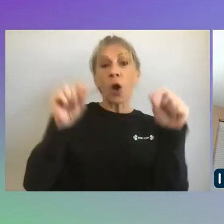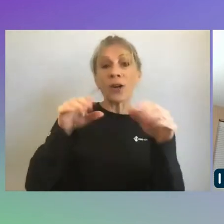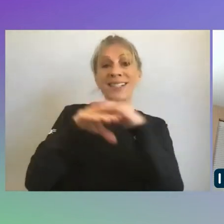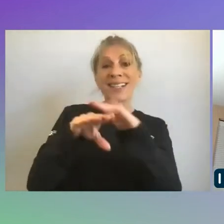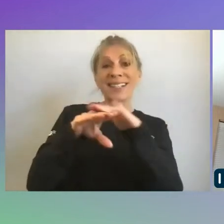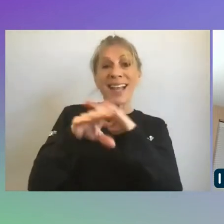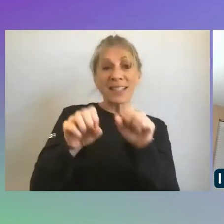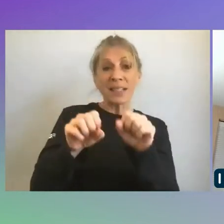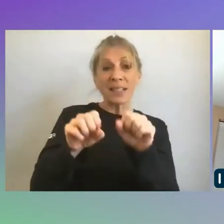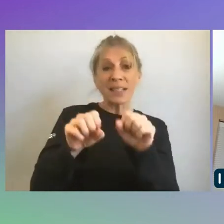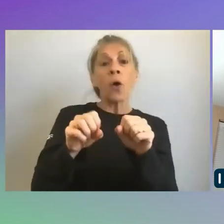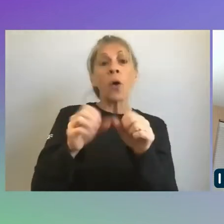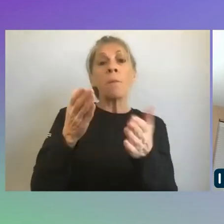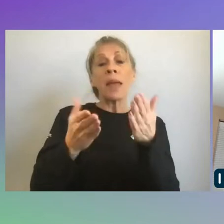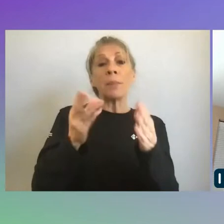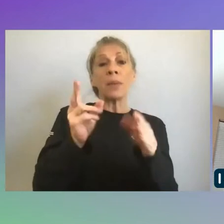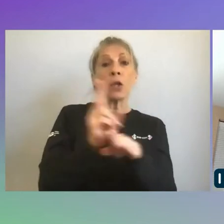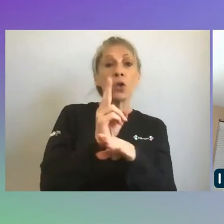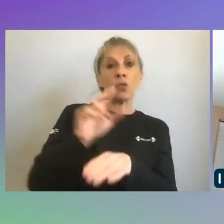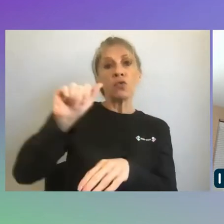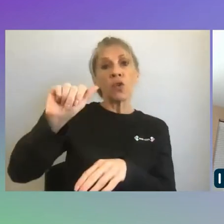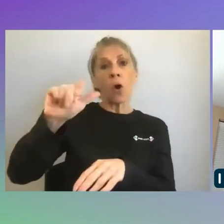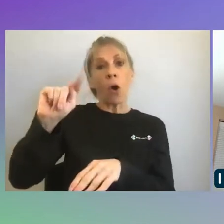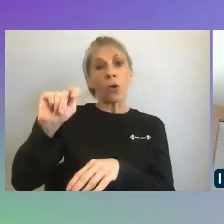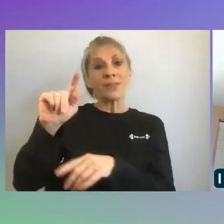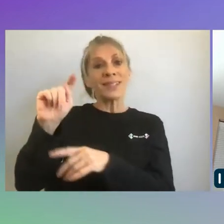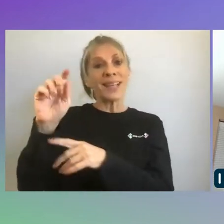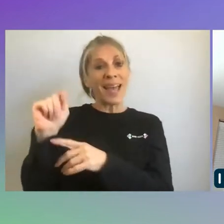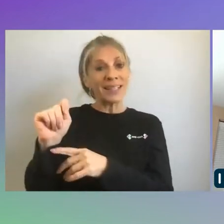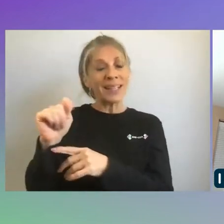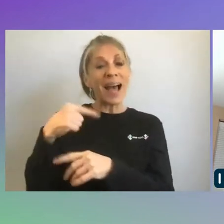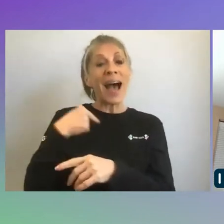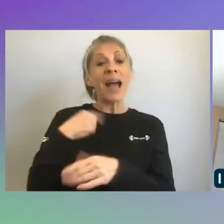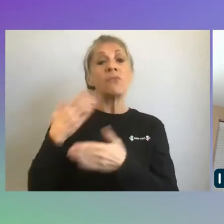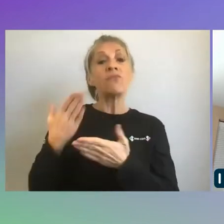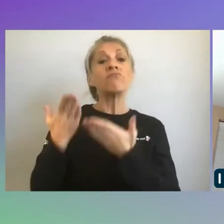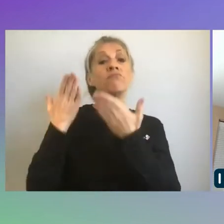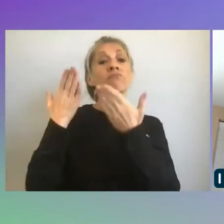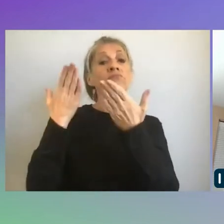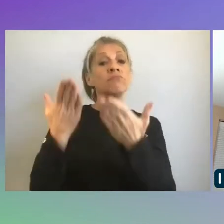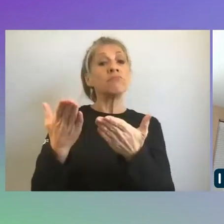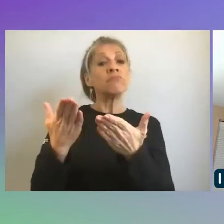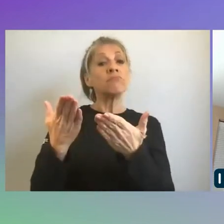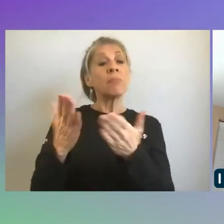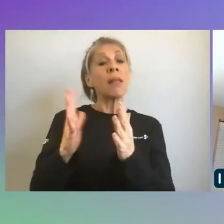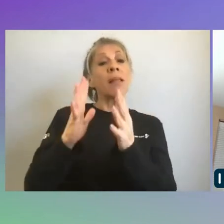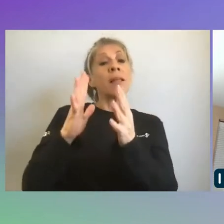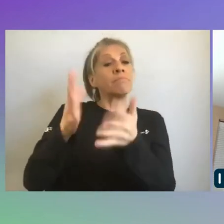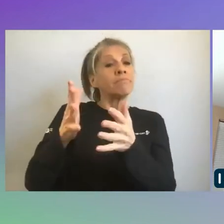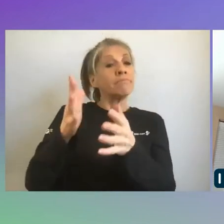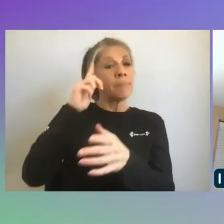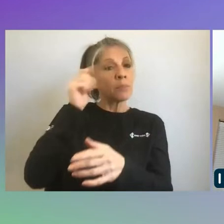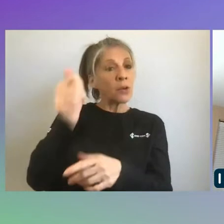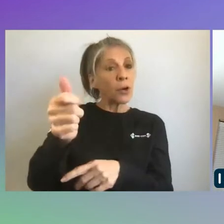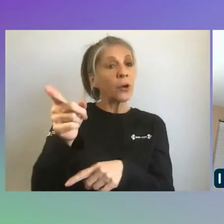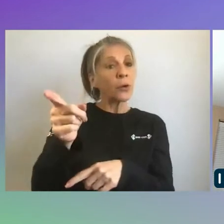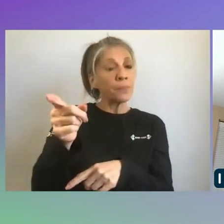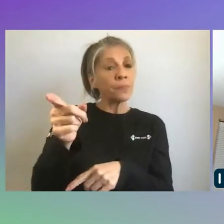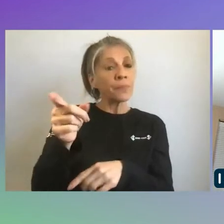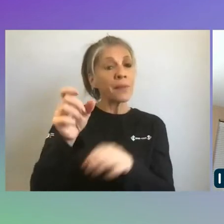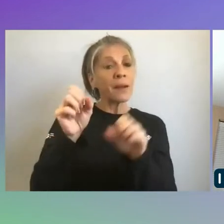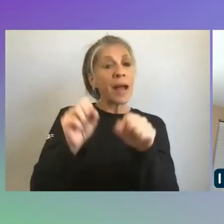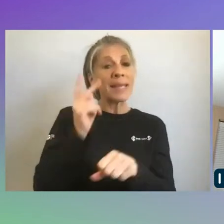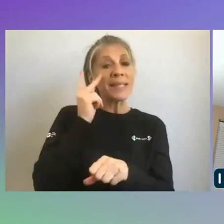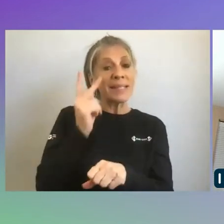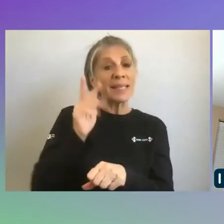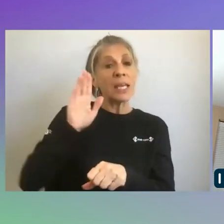provide alt text or not, I would recommend that, I would leave it up to Sushada. I could see her in